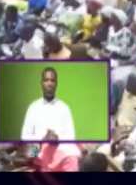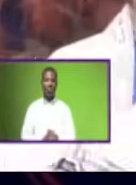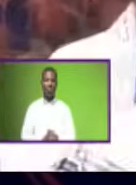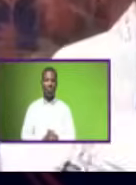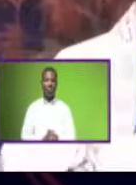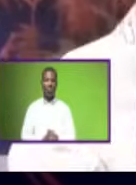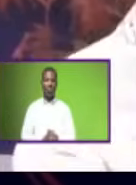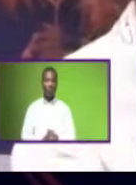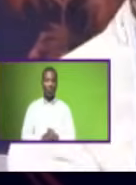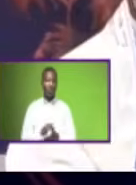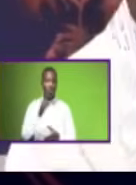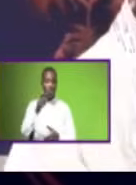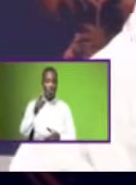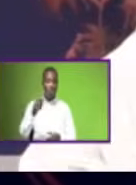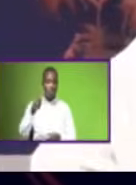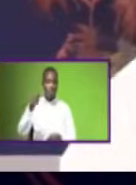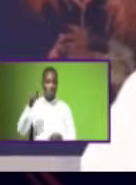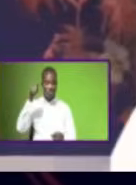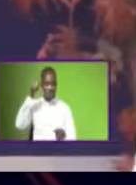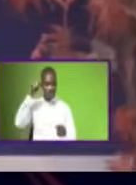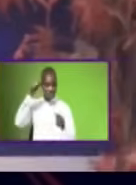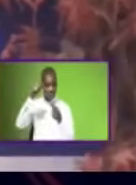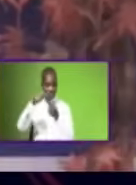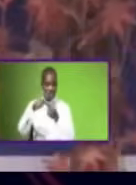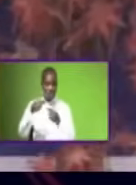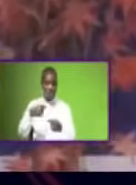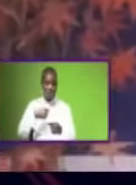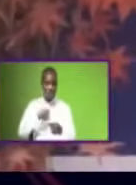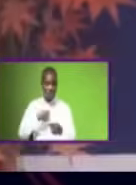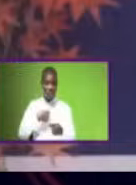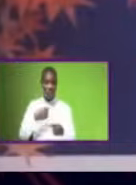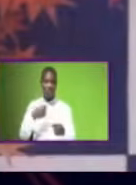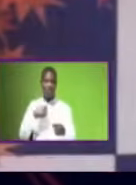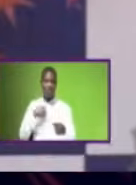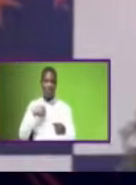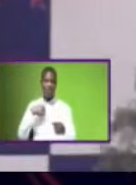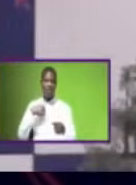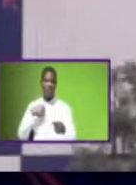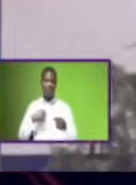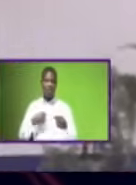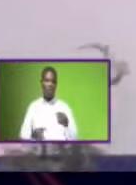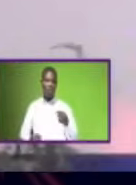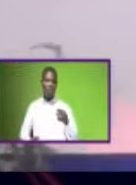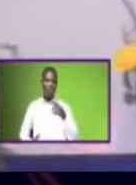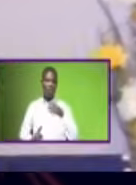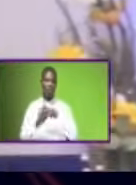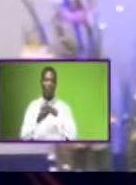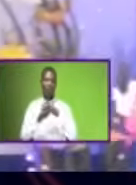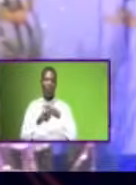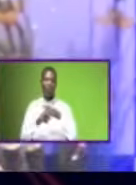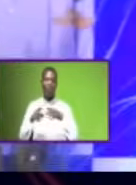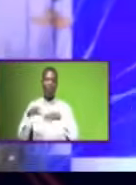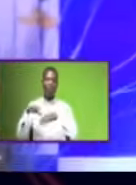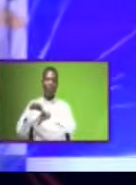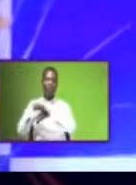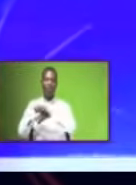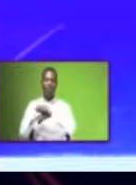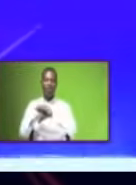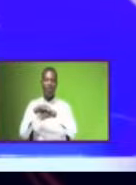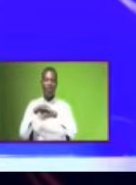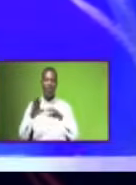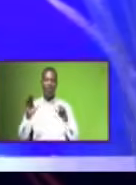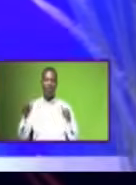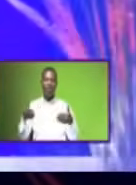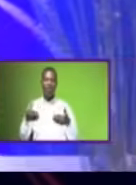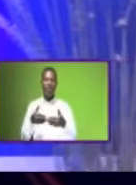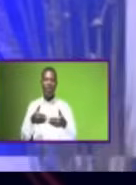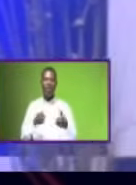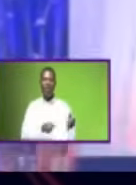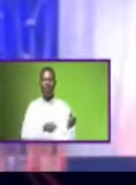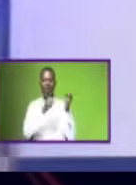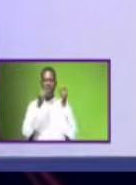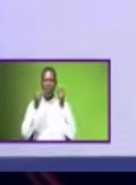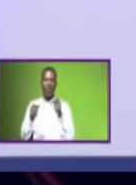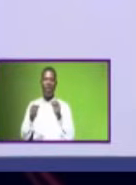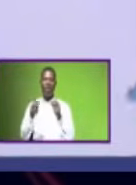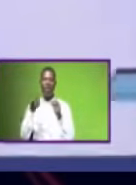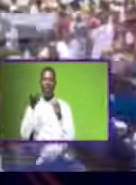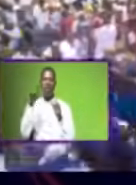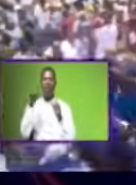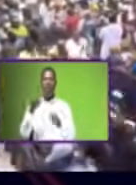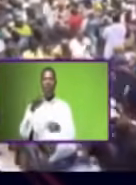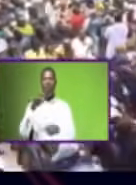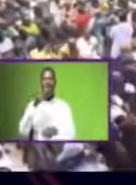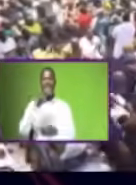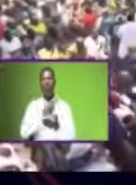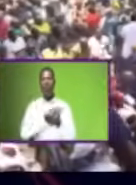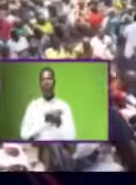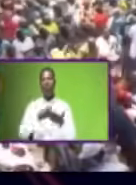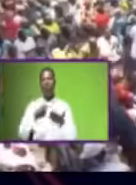medical kachrem say, I am on this earth to demonstrate the power of the Holy Ghost. So if you all bear